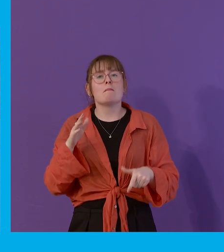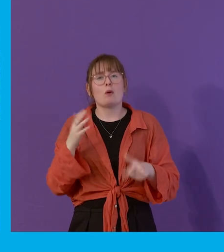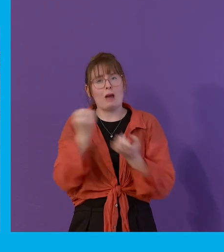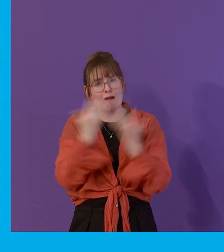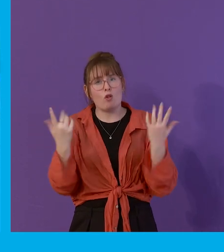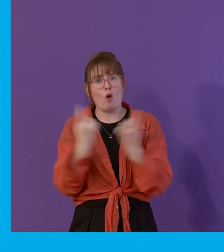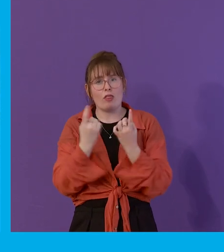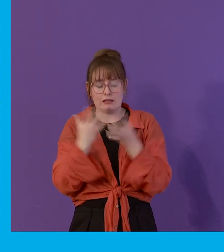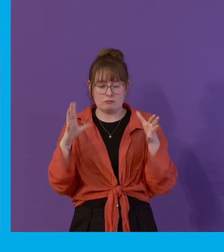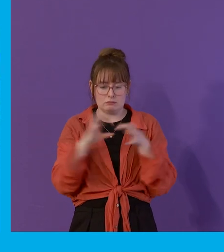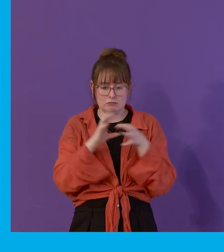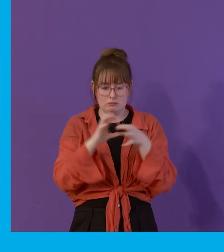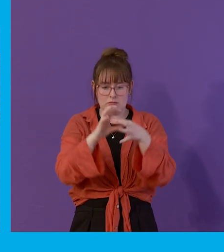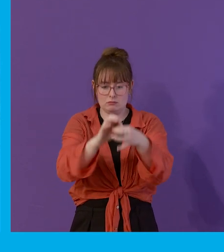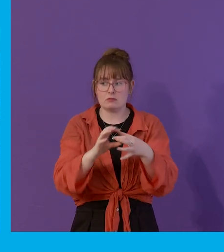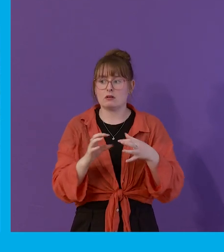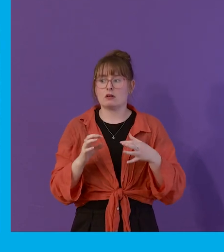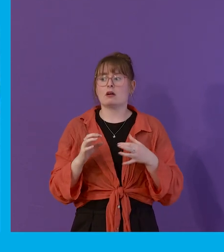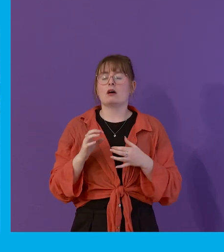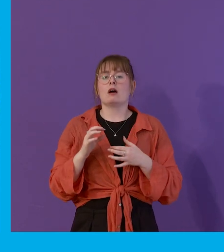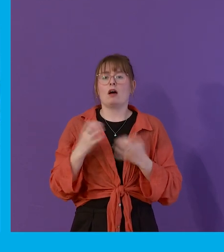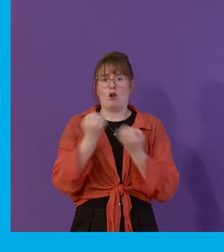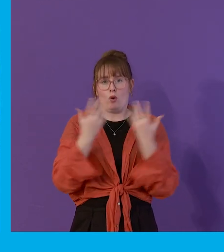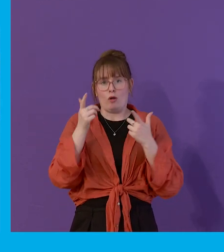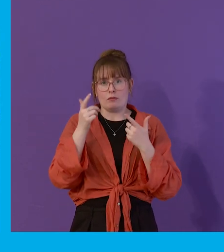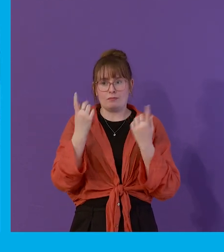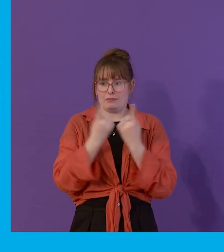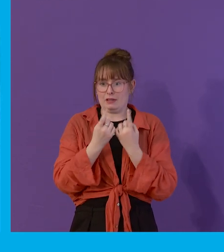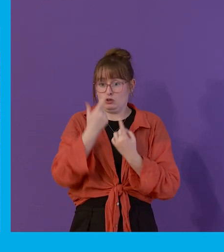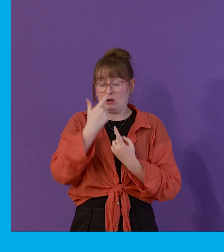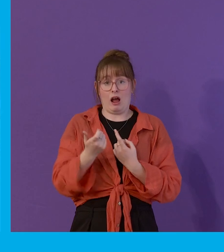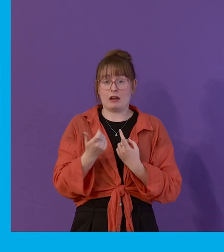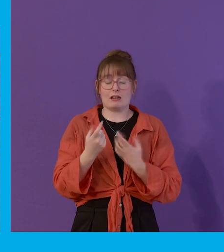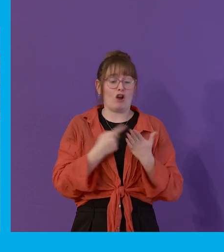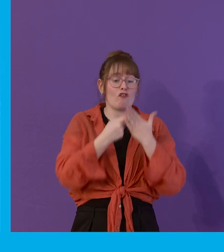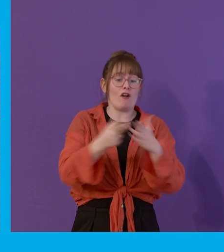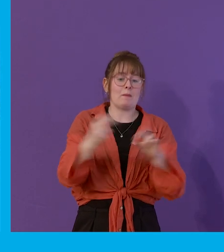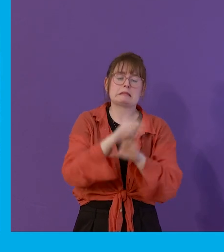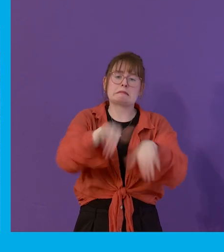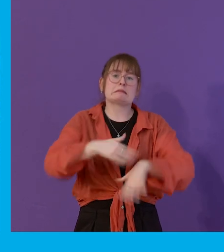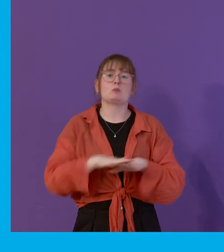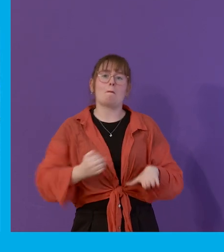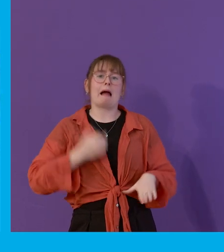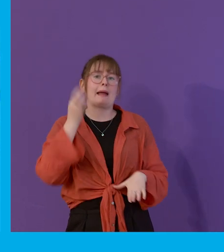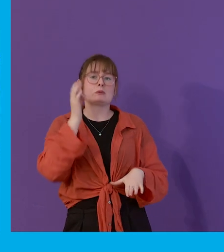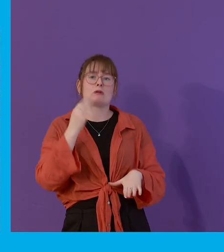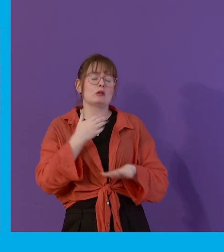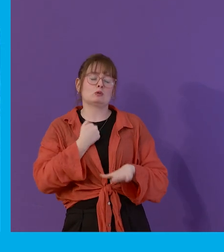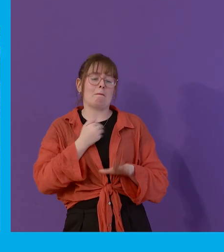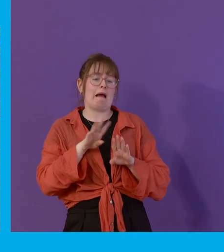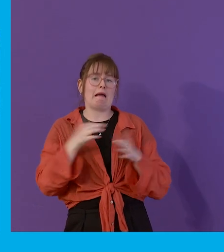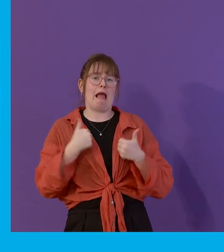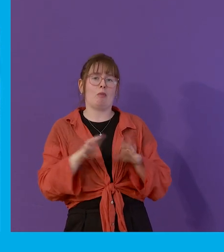in the maps and all the bits where people can fall between service provision, or they can fall between a referral from, oh, sorry, that's not my council, that's not my health board.